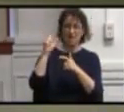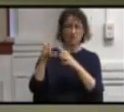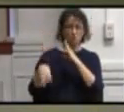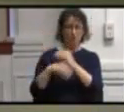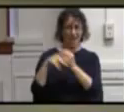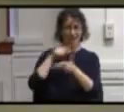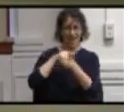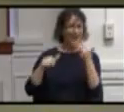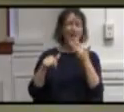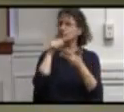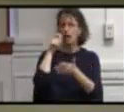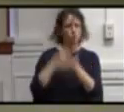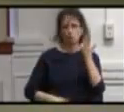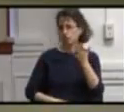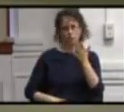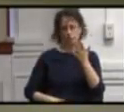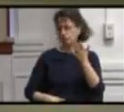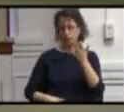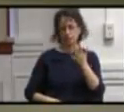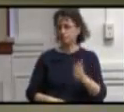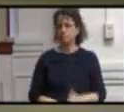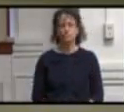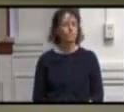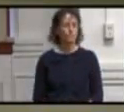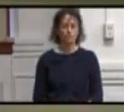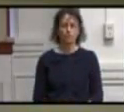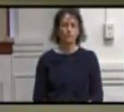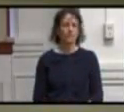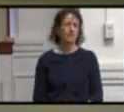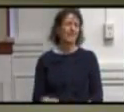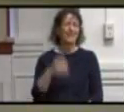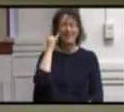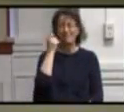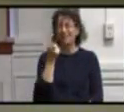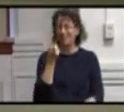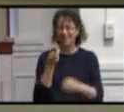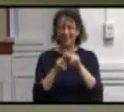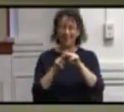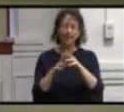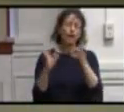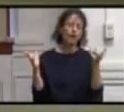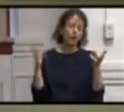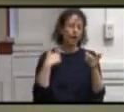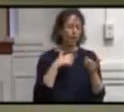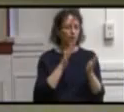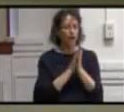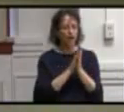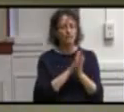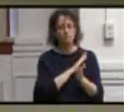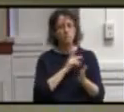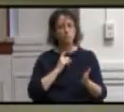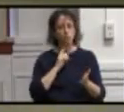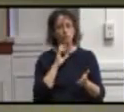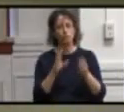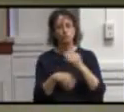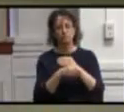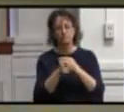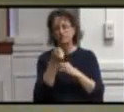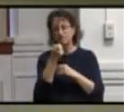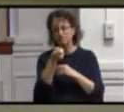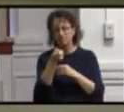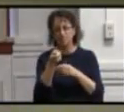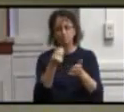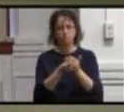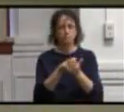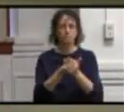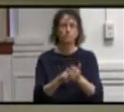And I guess if there's a small additional expense, I'll look for authority from the board also to add those